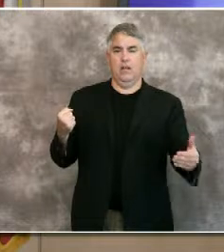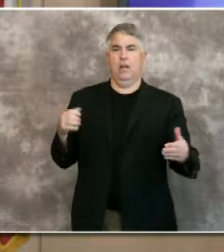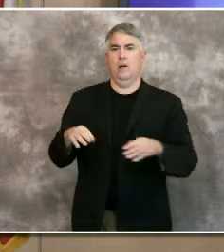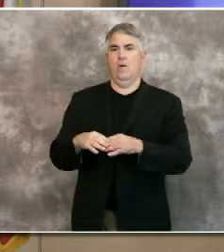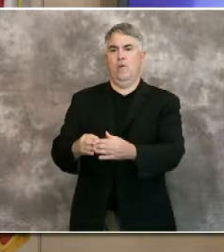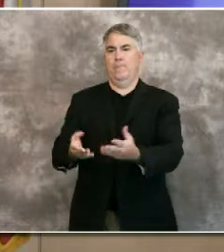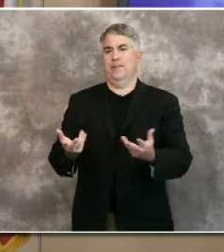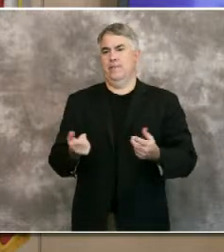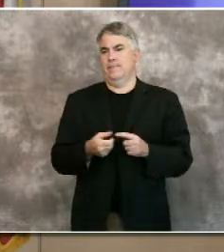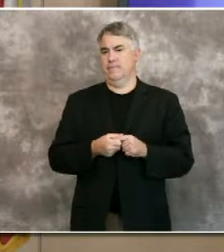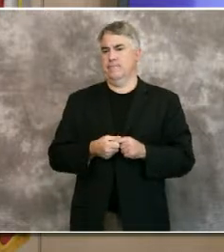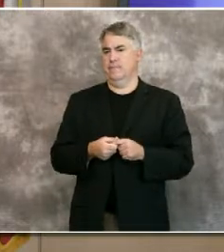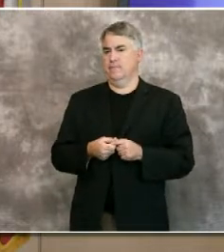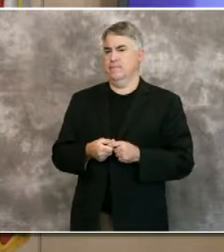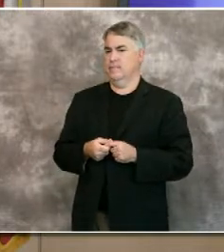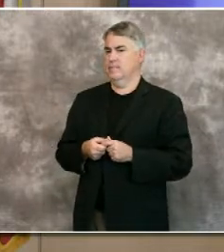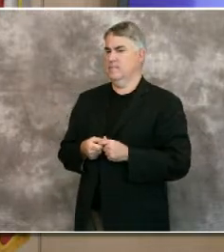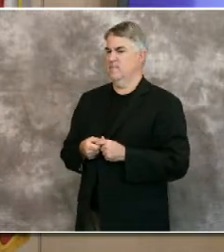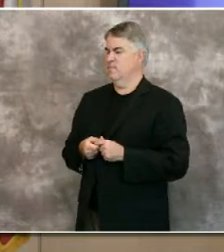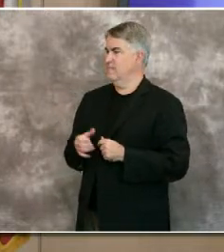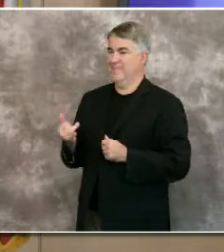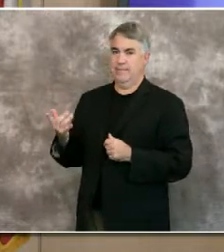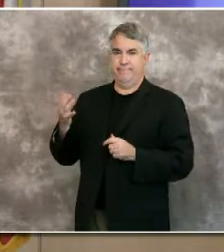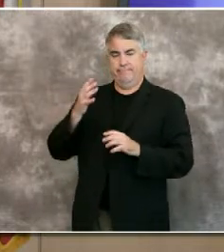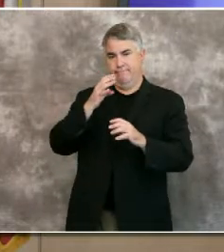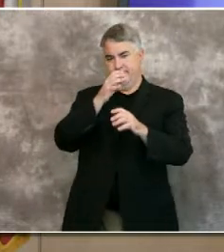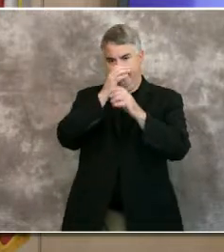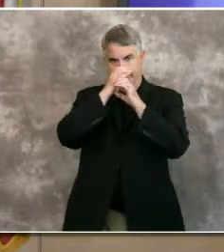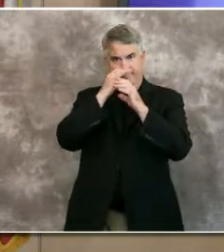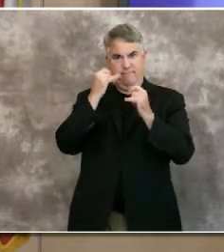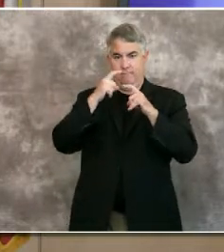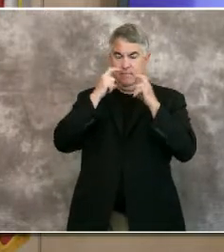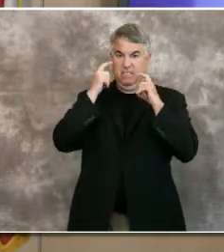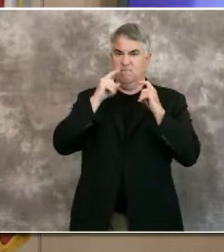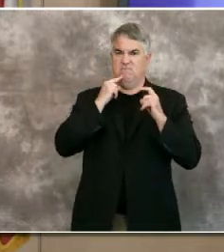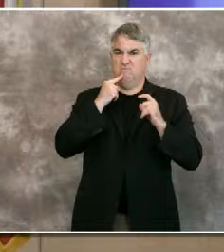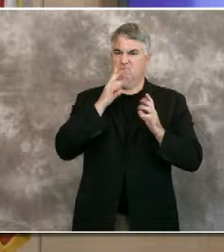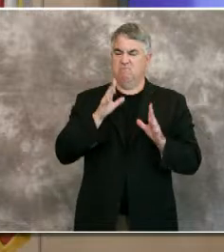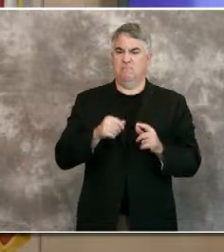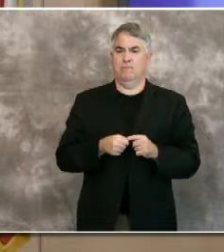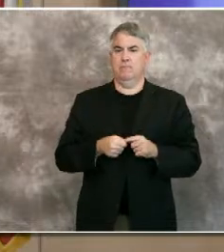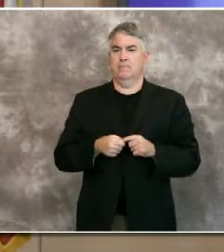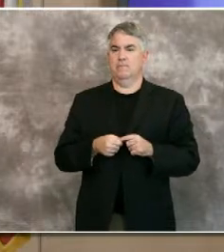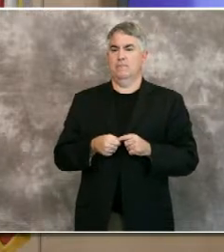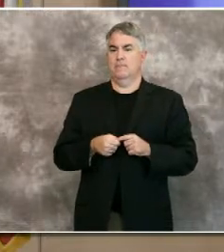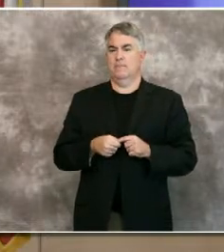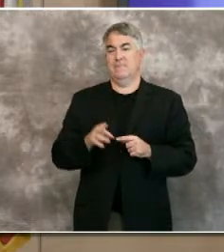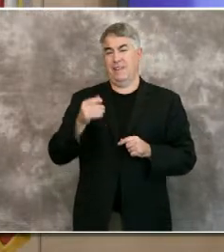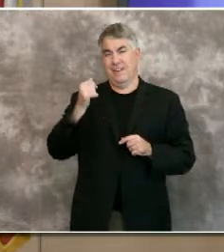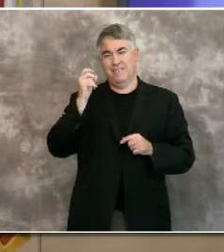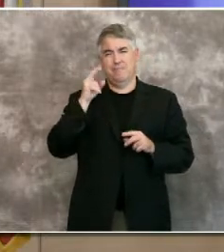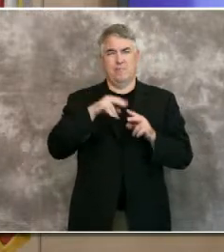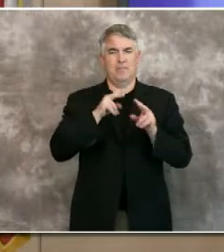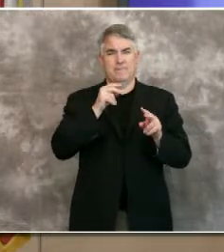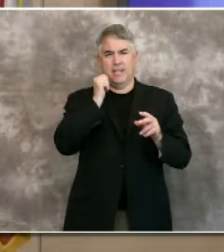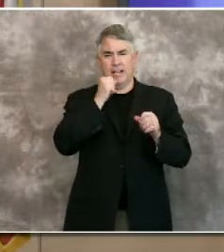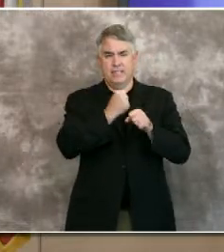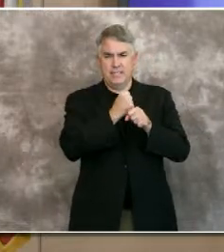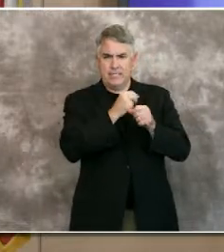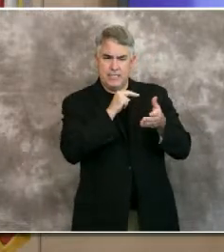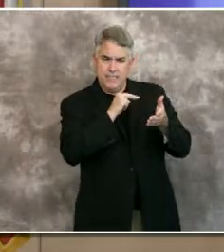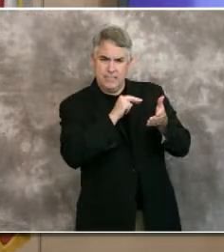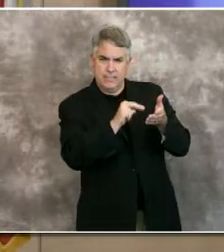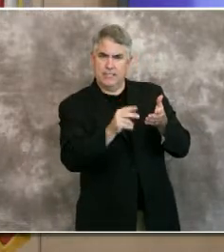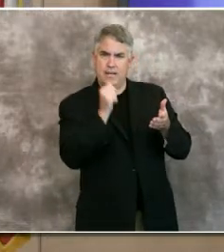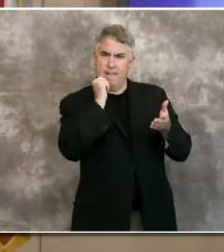public to get as widespread compliance as we can, and then continue to monitor the data, because at some point it might point to something specific